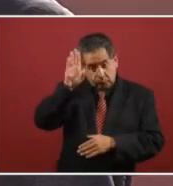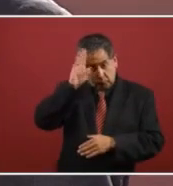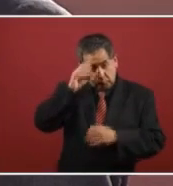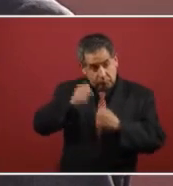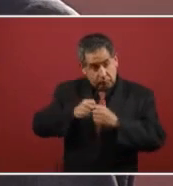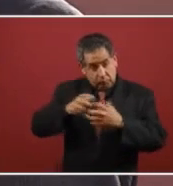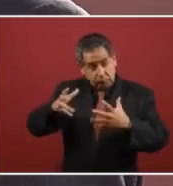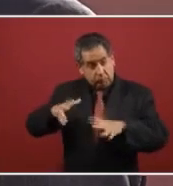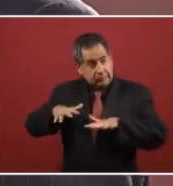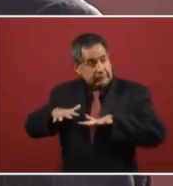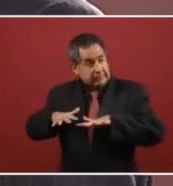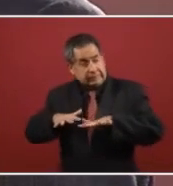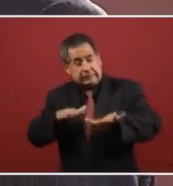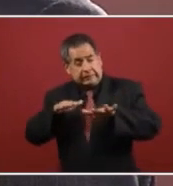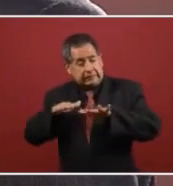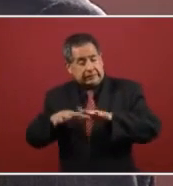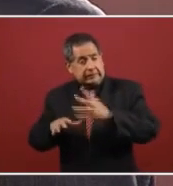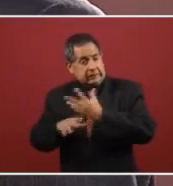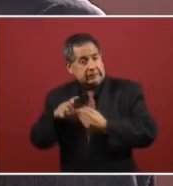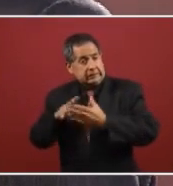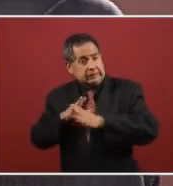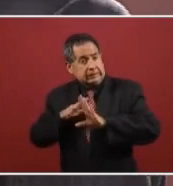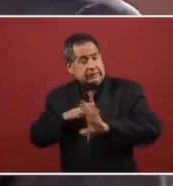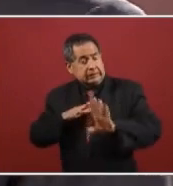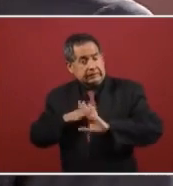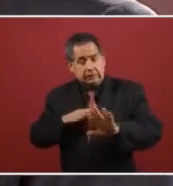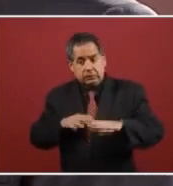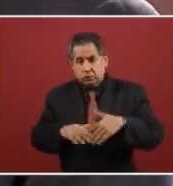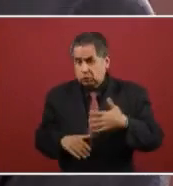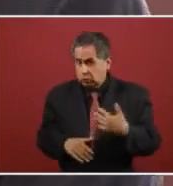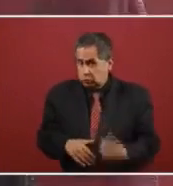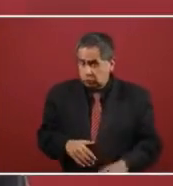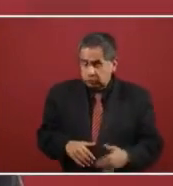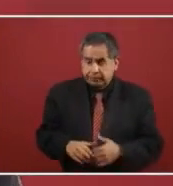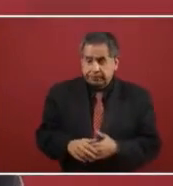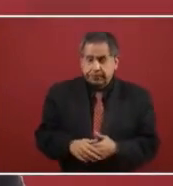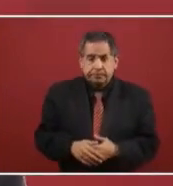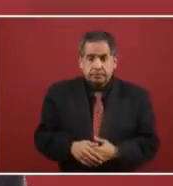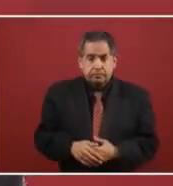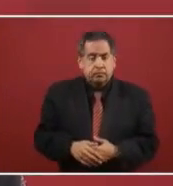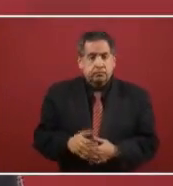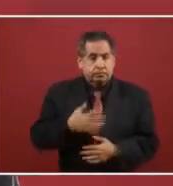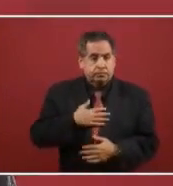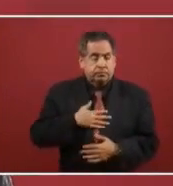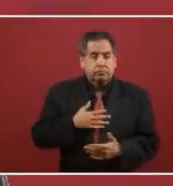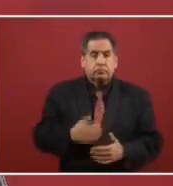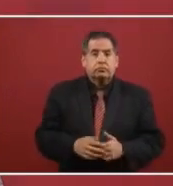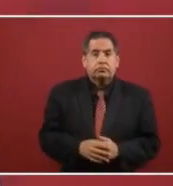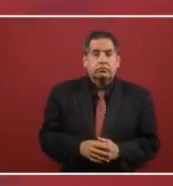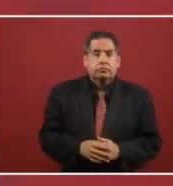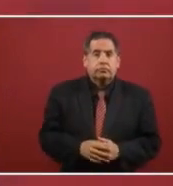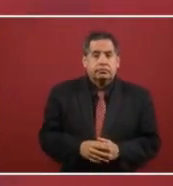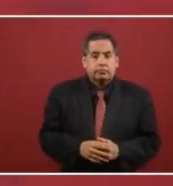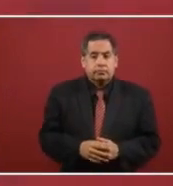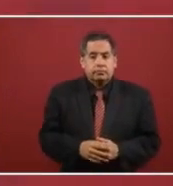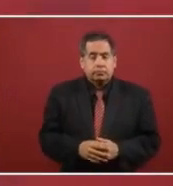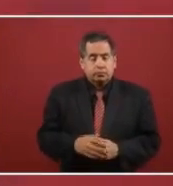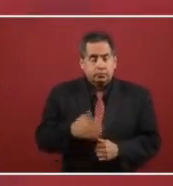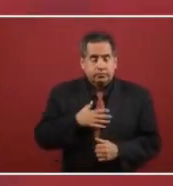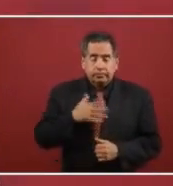últimos with this tiempos. influx of migration, they've had very little loss of life